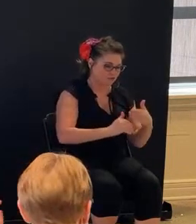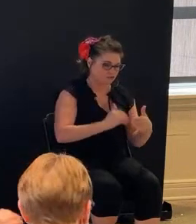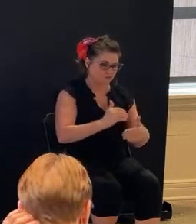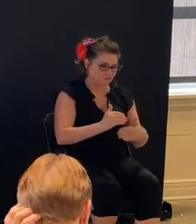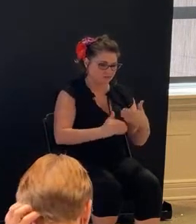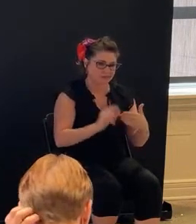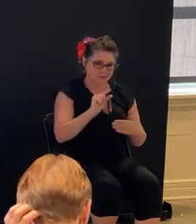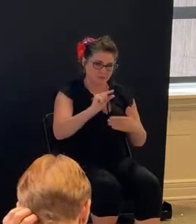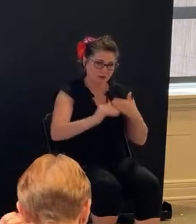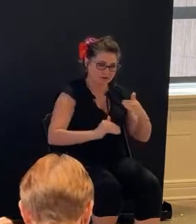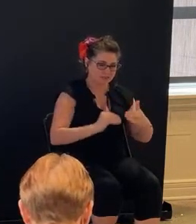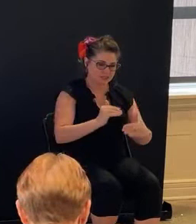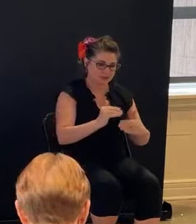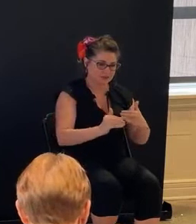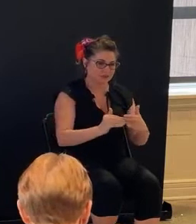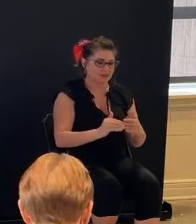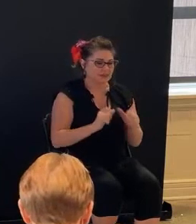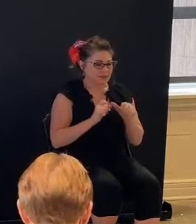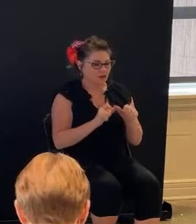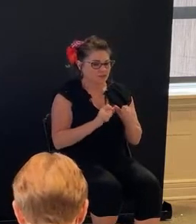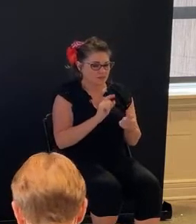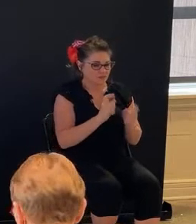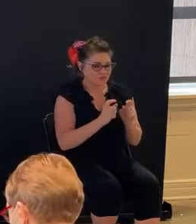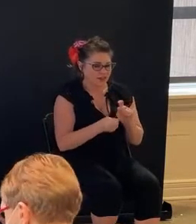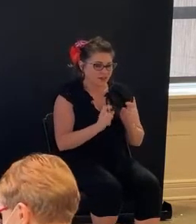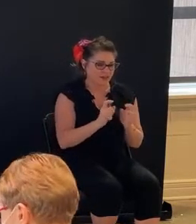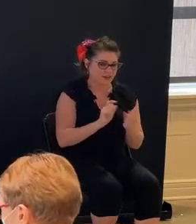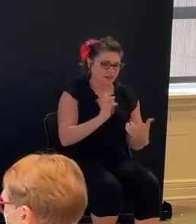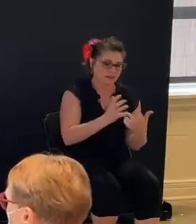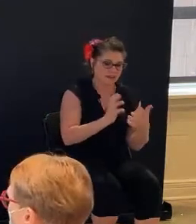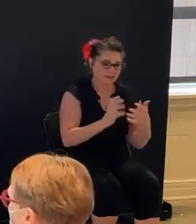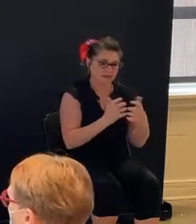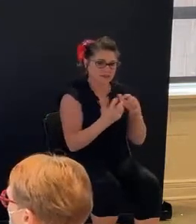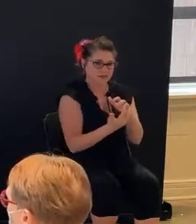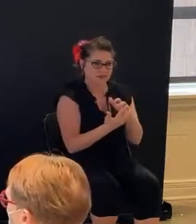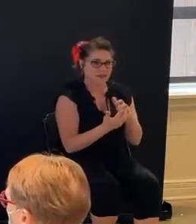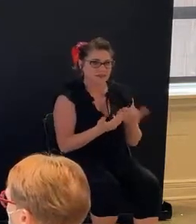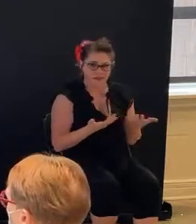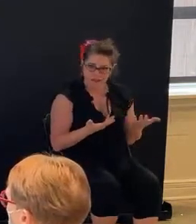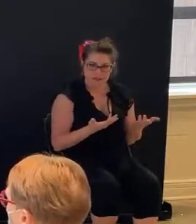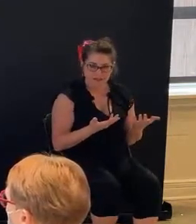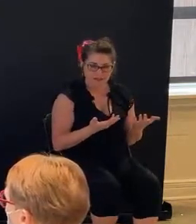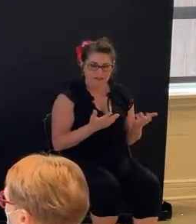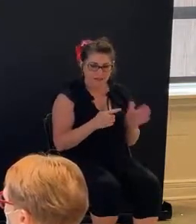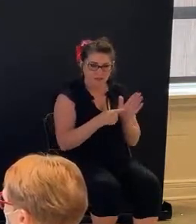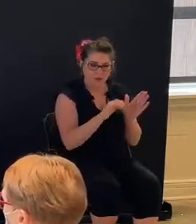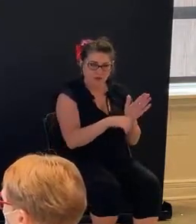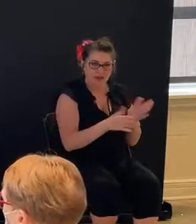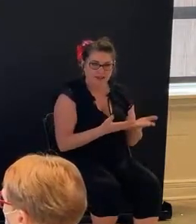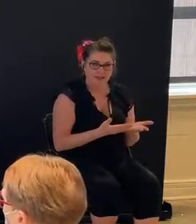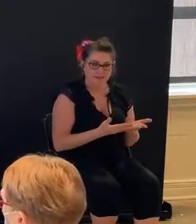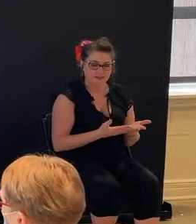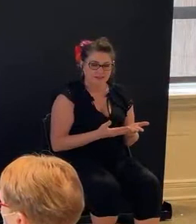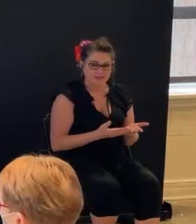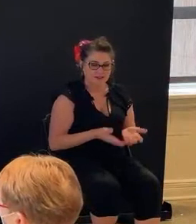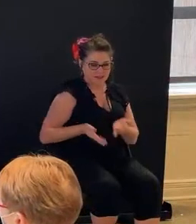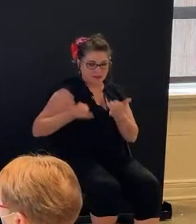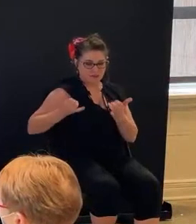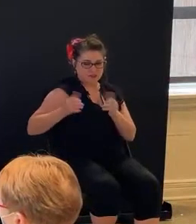and constantly refining, and that there's a lot of sort of the way that this the present system is in place